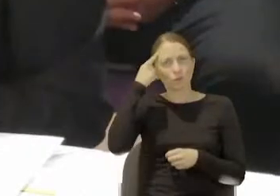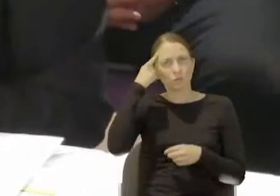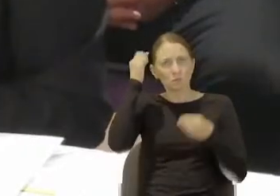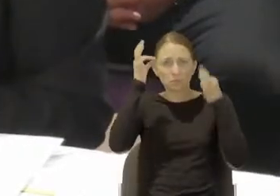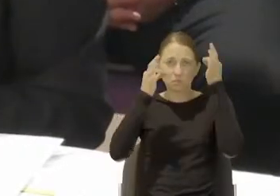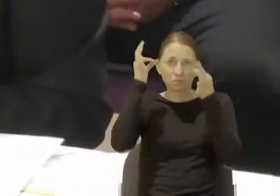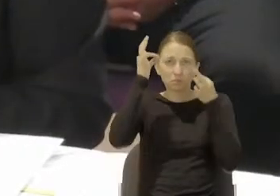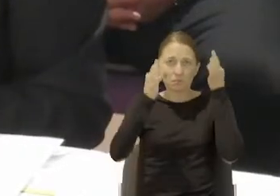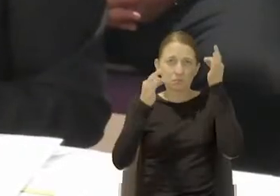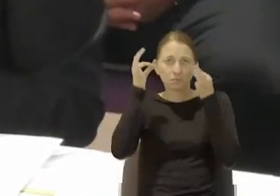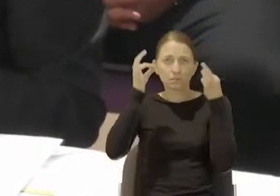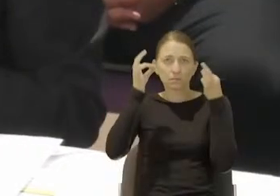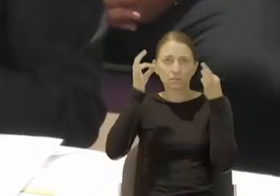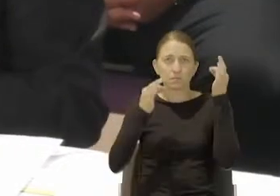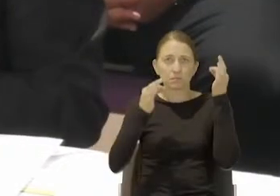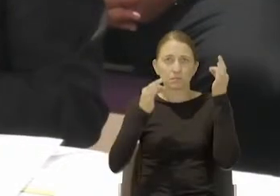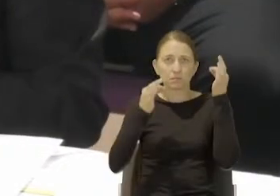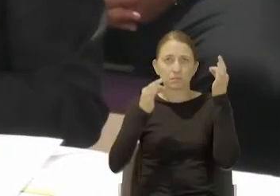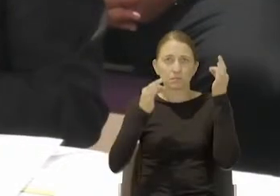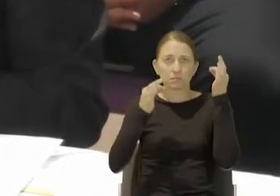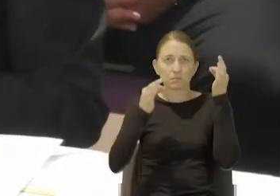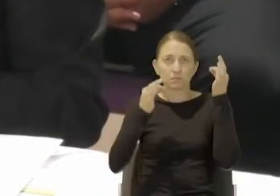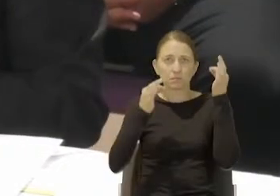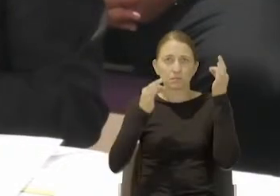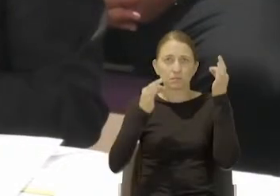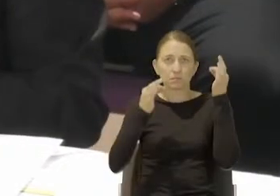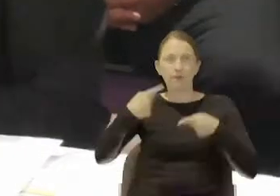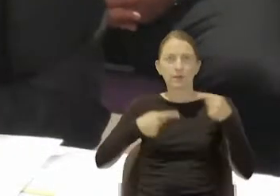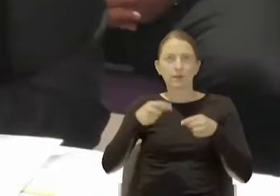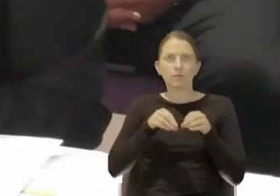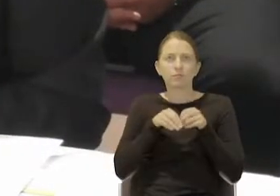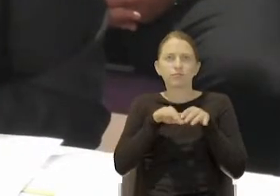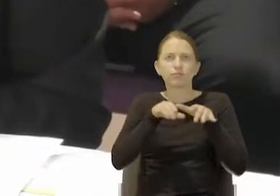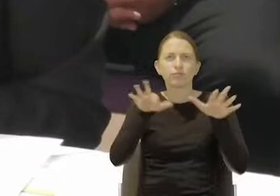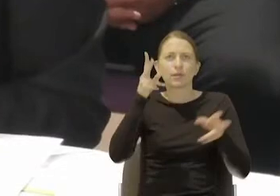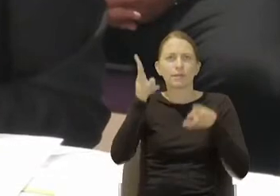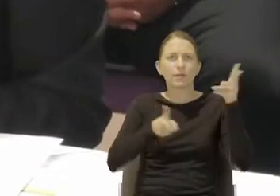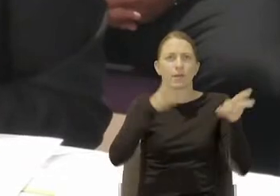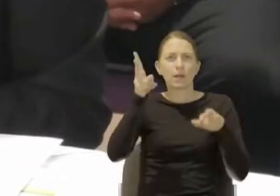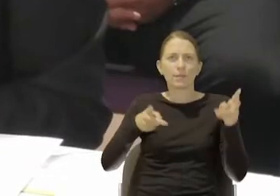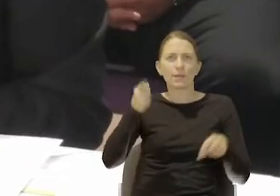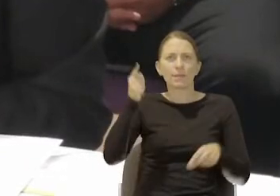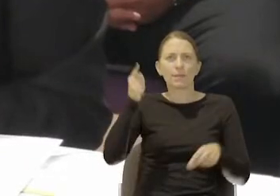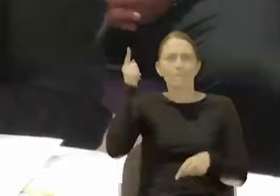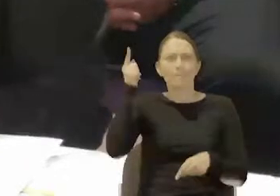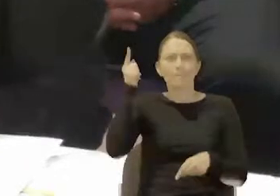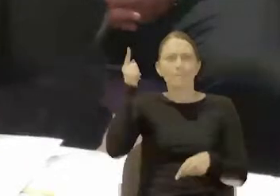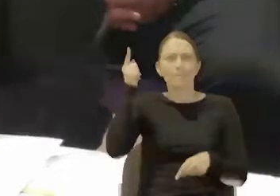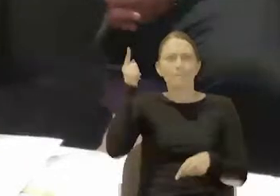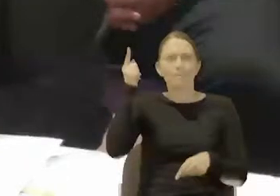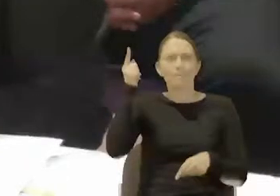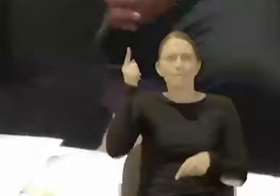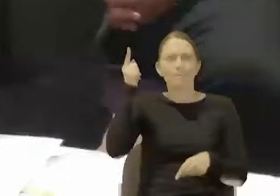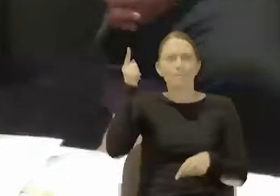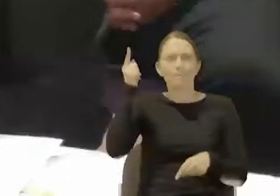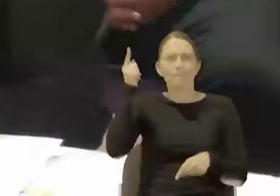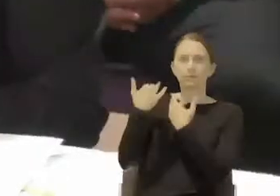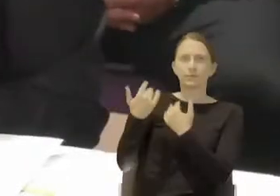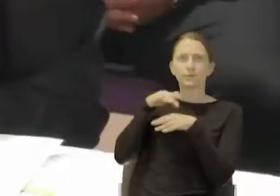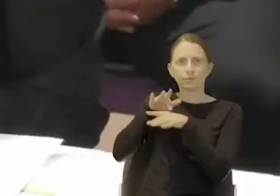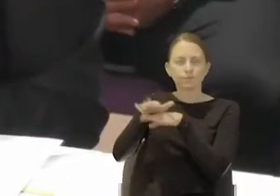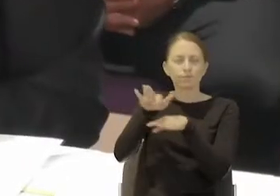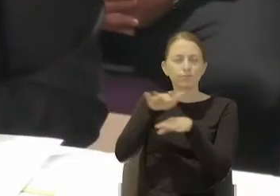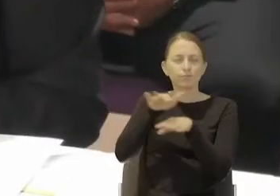governments. It's the government and public policies that should impact